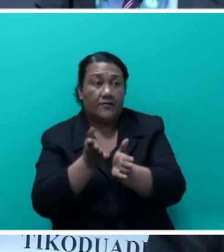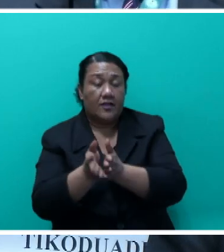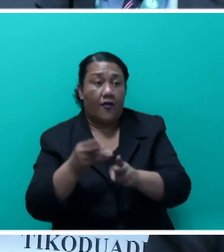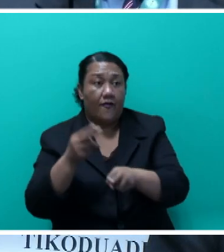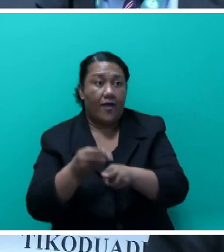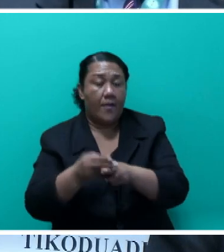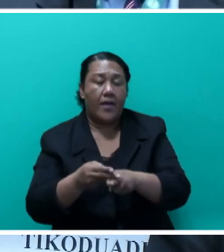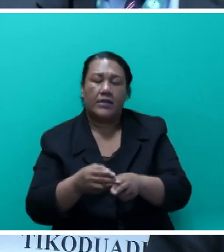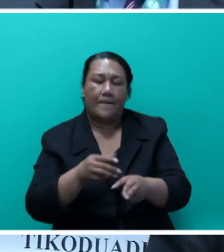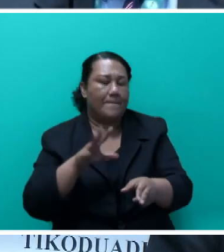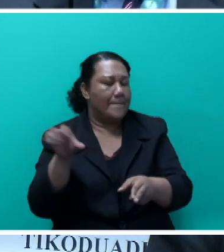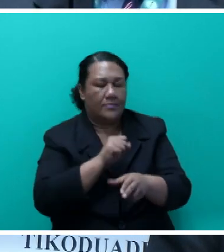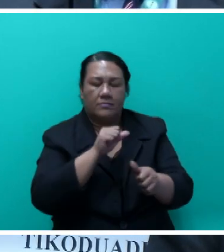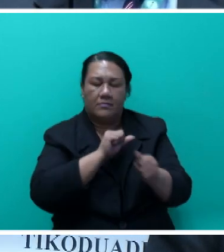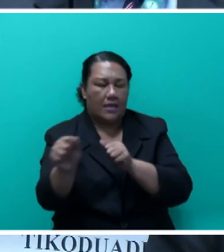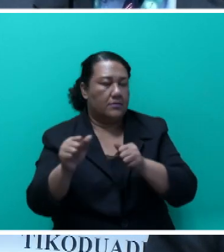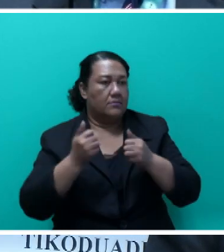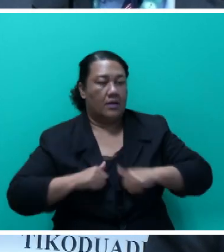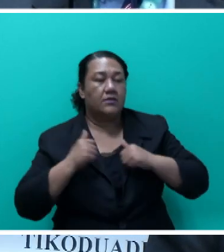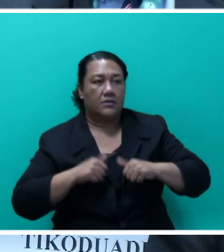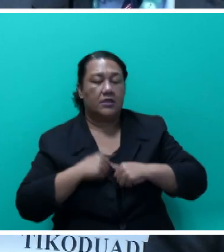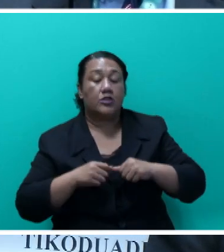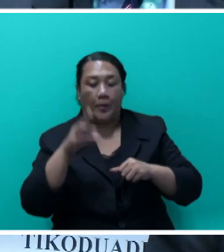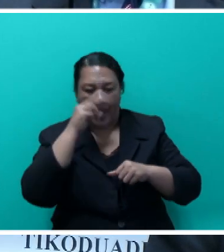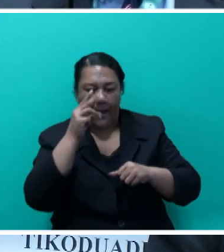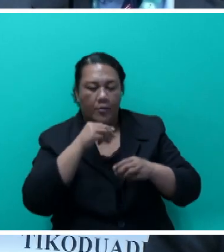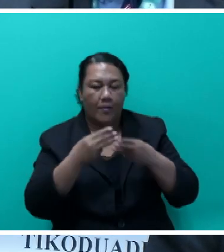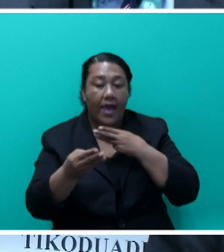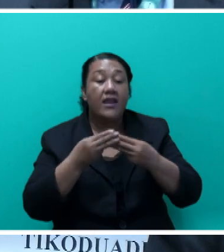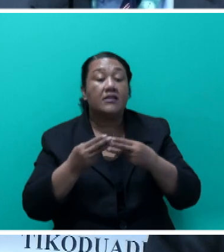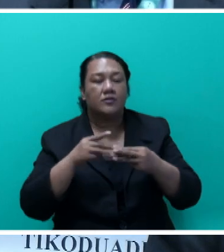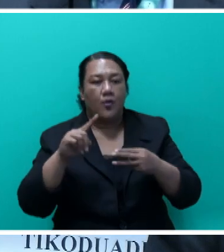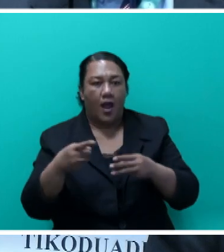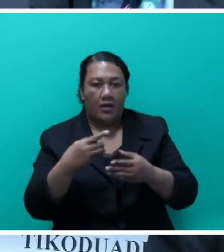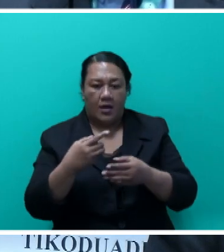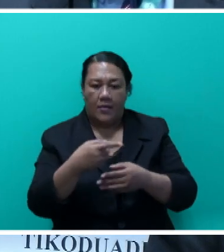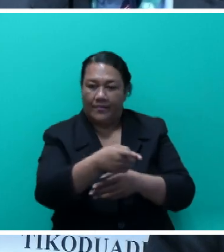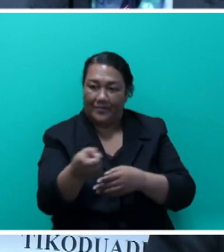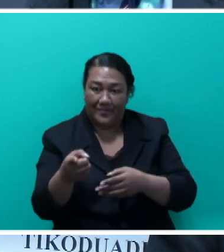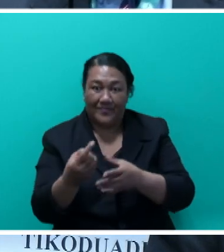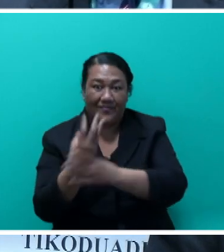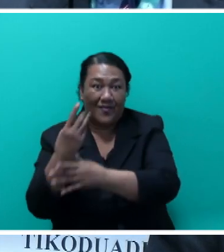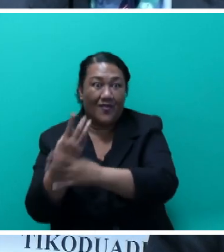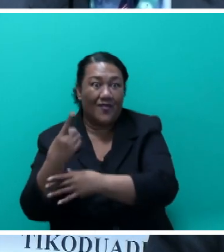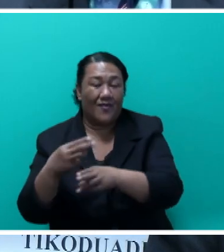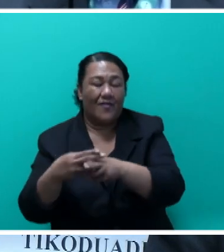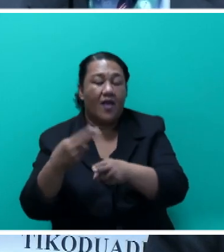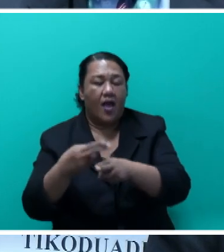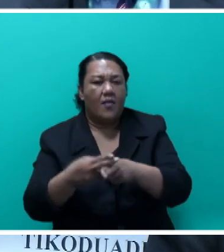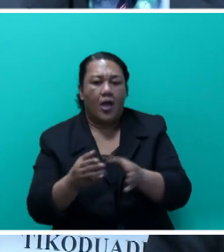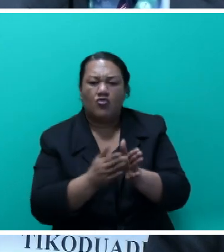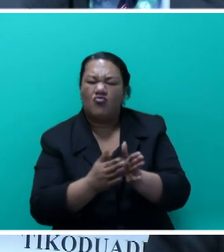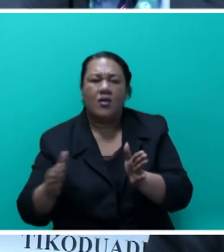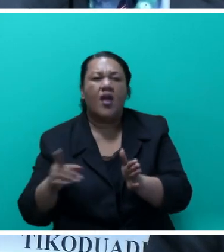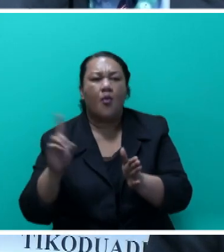best practices for managing crops during drought conditions. Workshops, field days, and